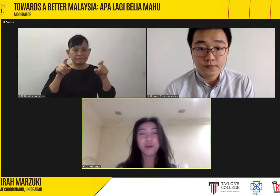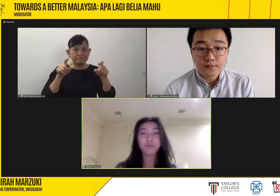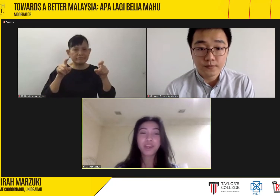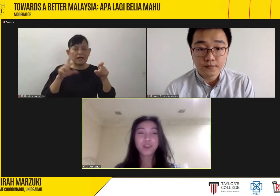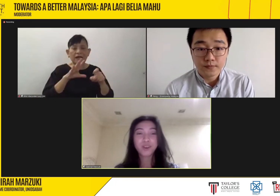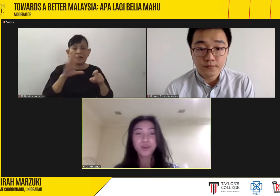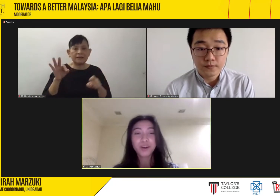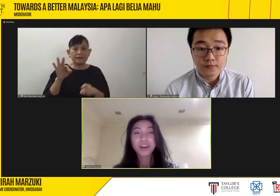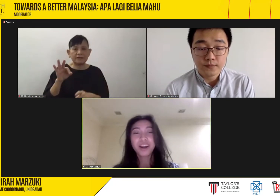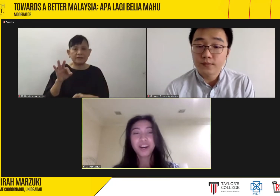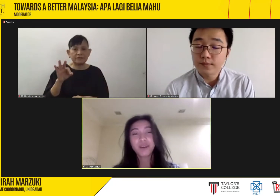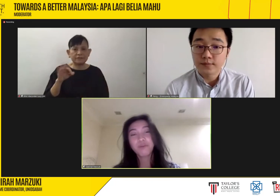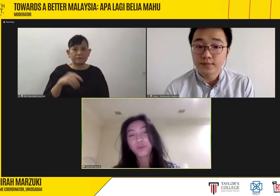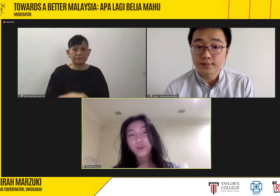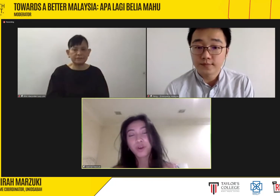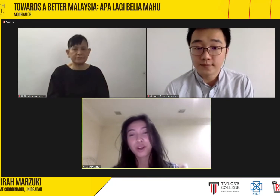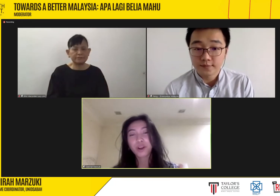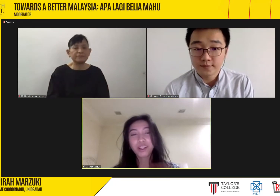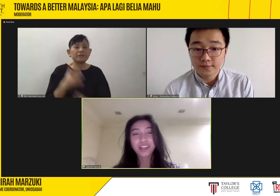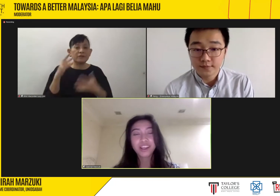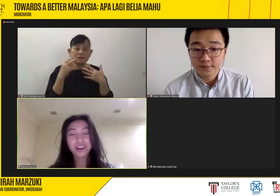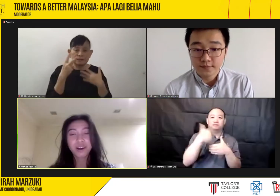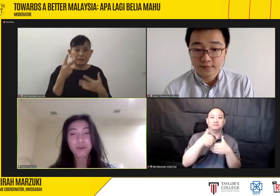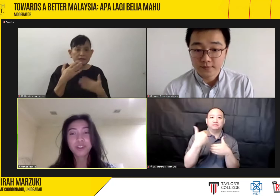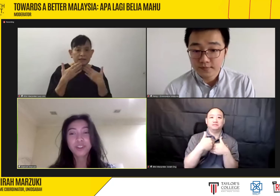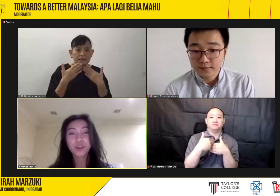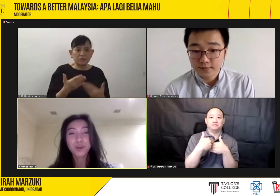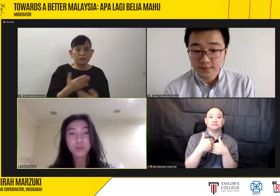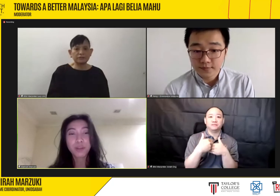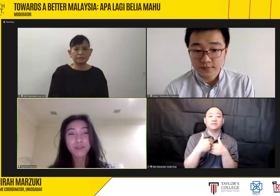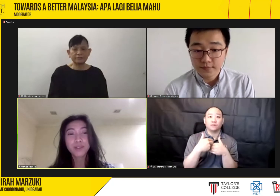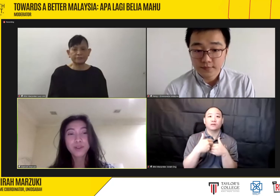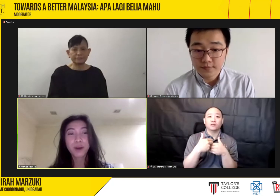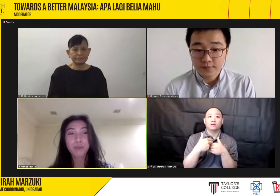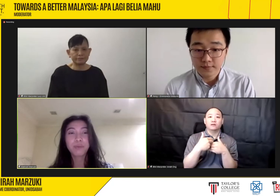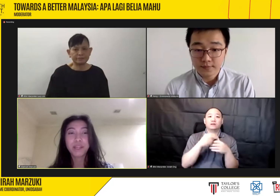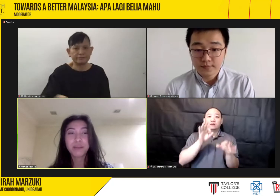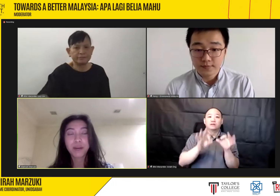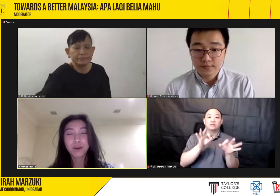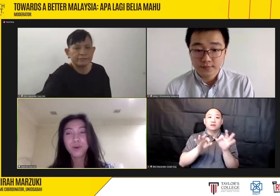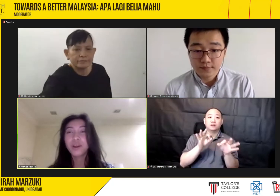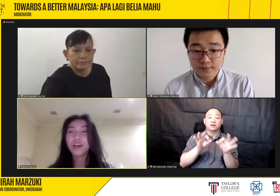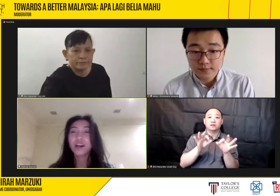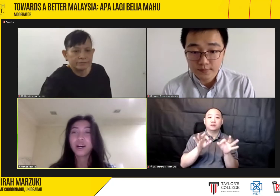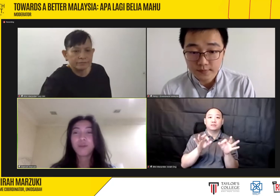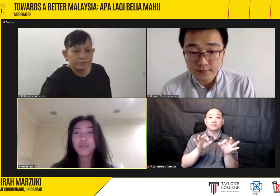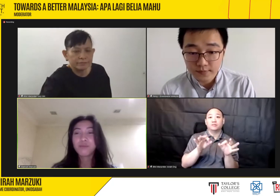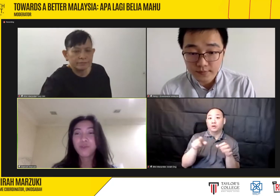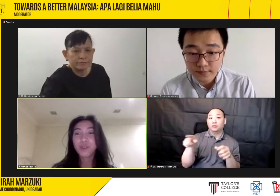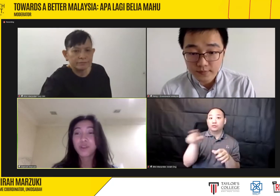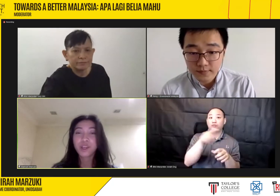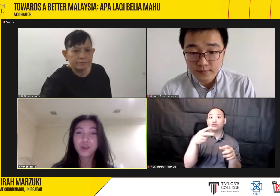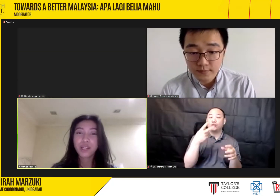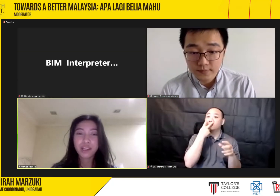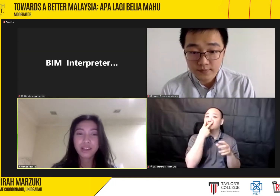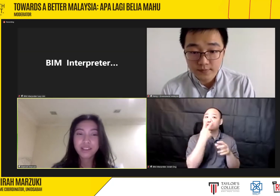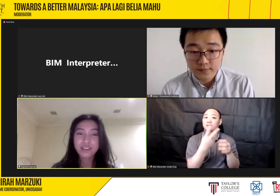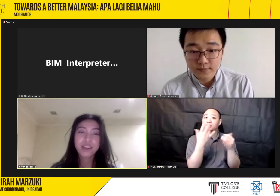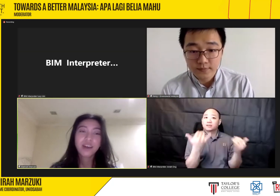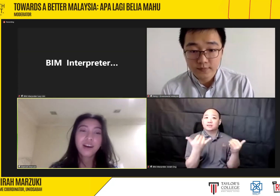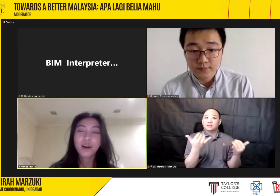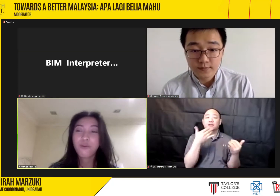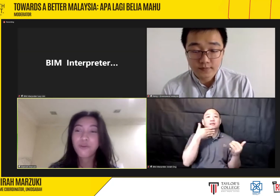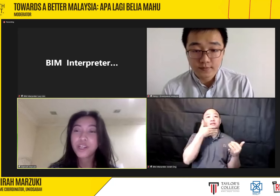in, thank you. You are currently watching Youth Manifesto, Apa Belia Mahu. Let's move on to the